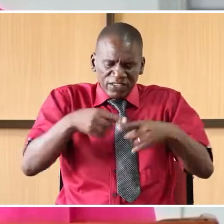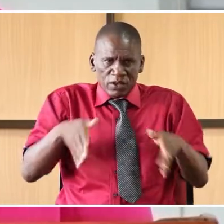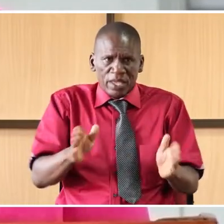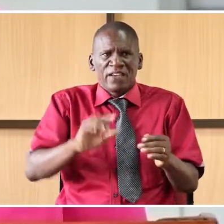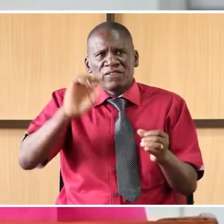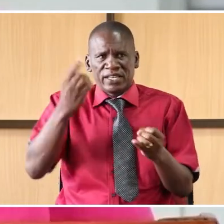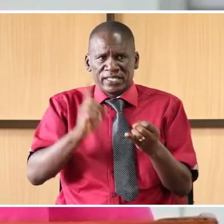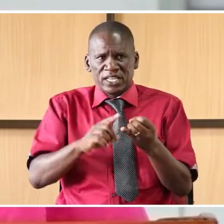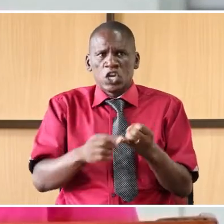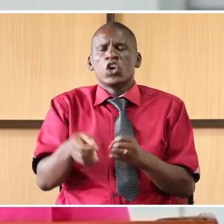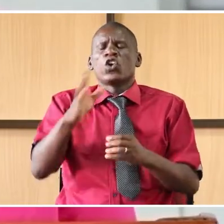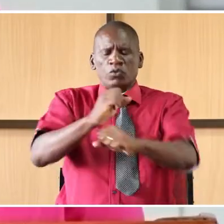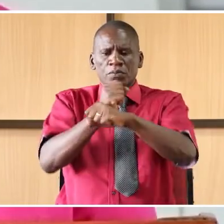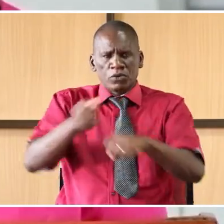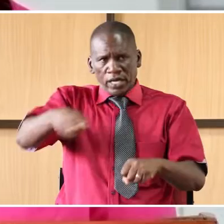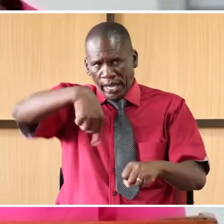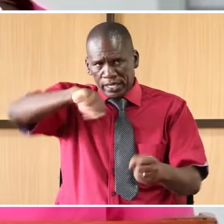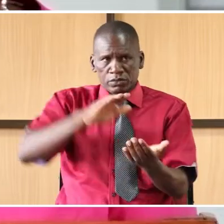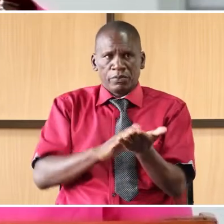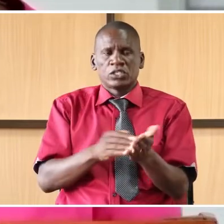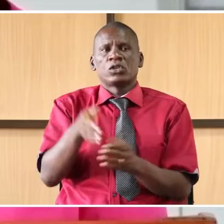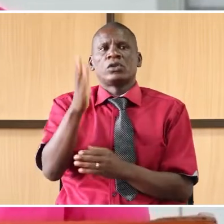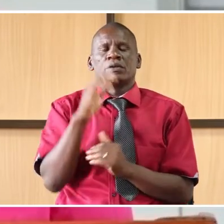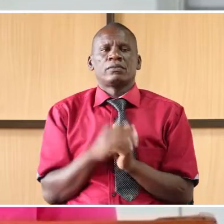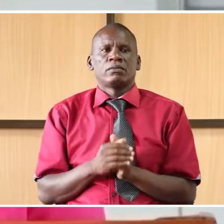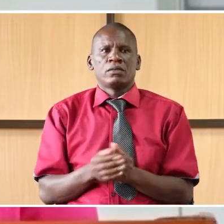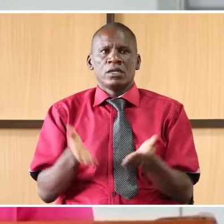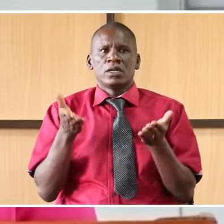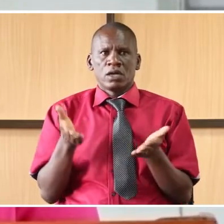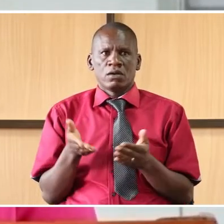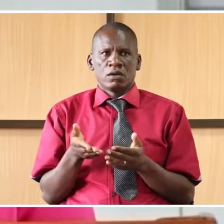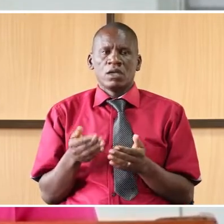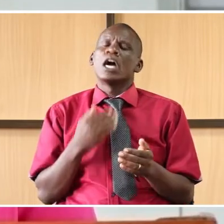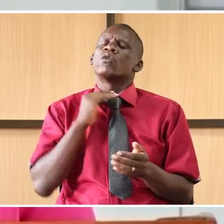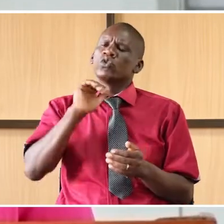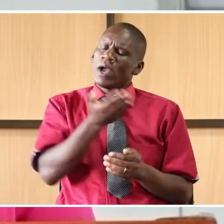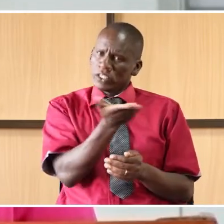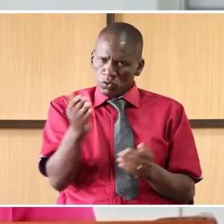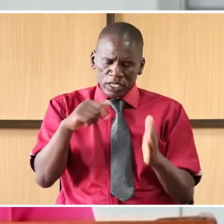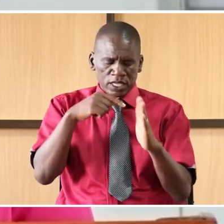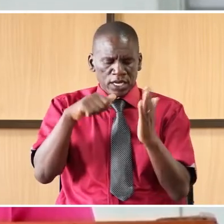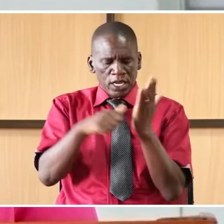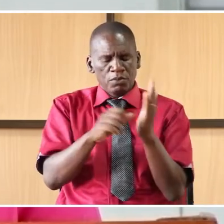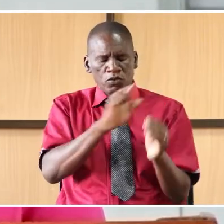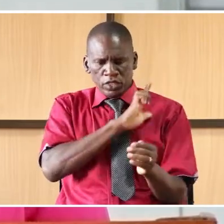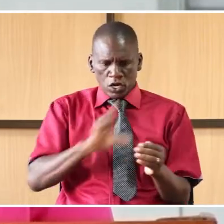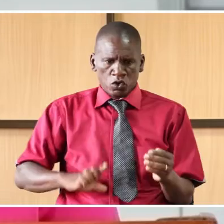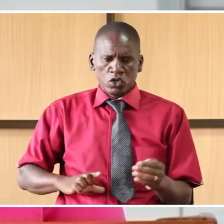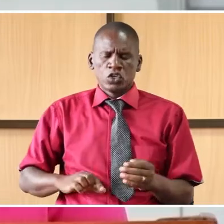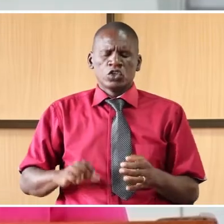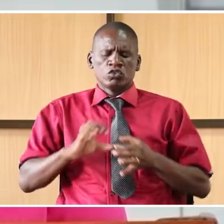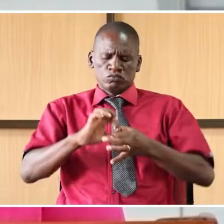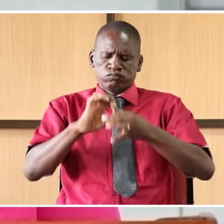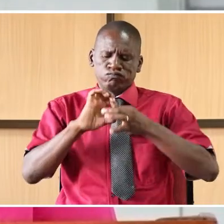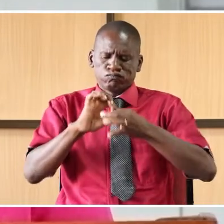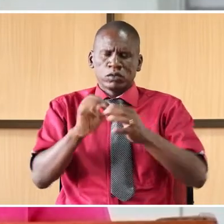And first and foremost, He is our protector. Praise God. So I will urge you in the name of the Lord to